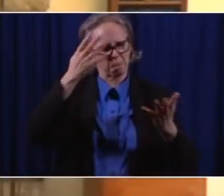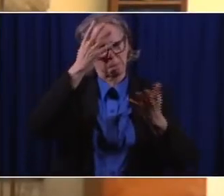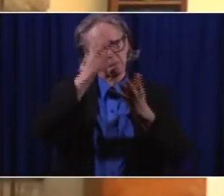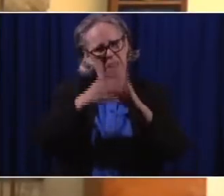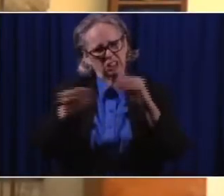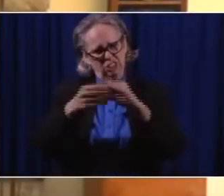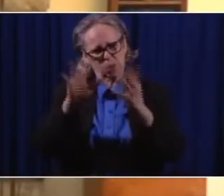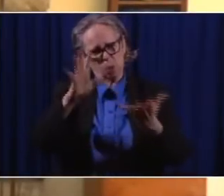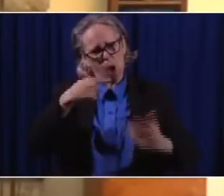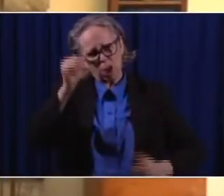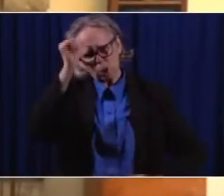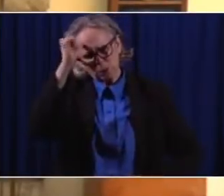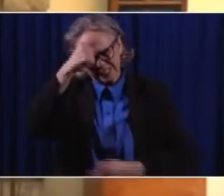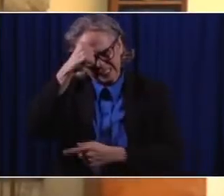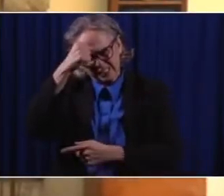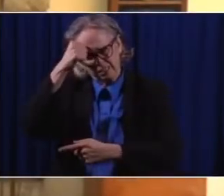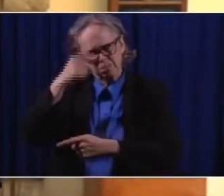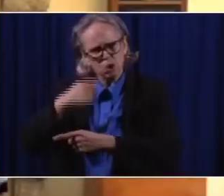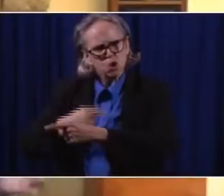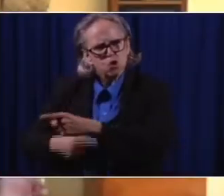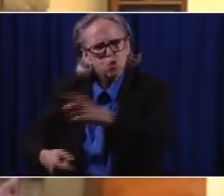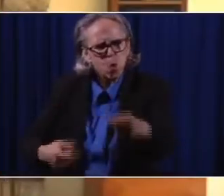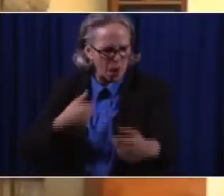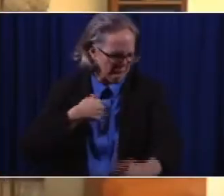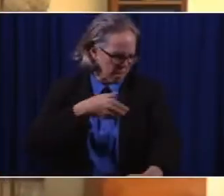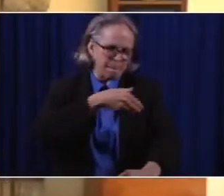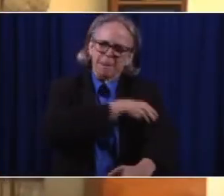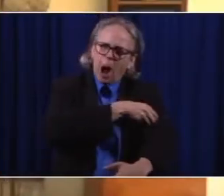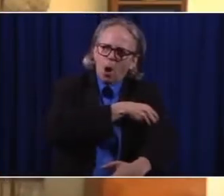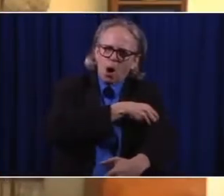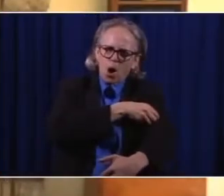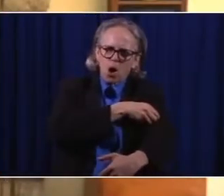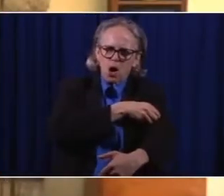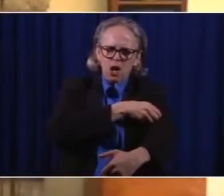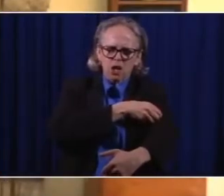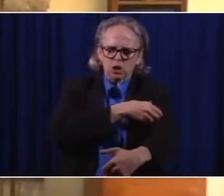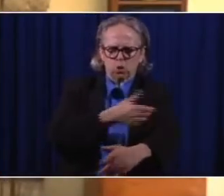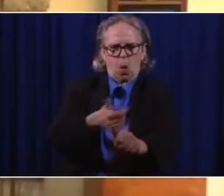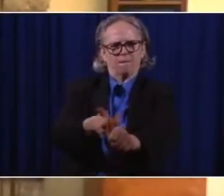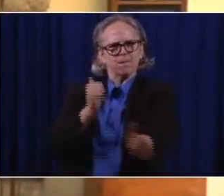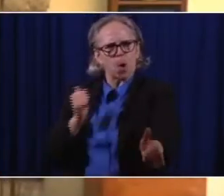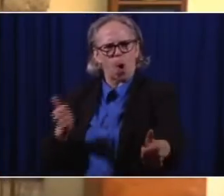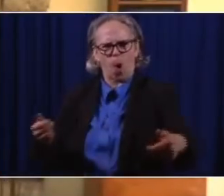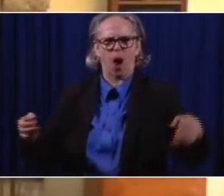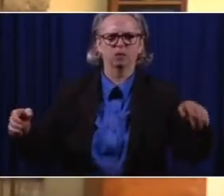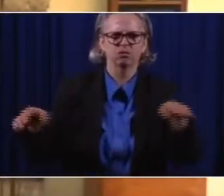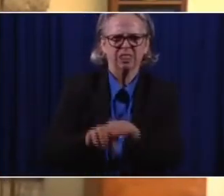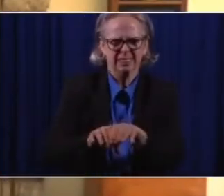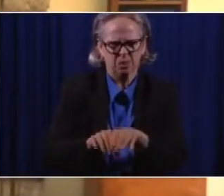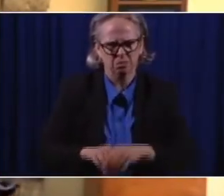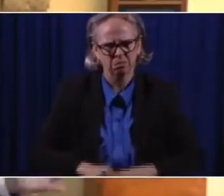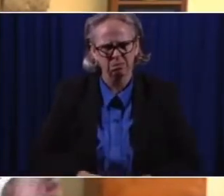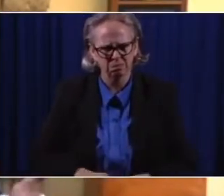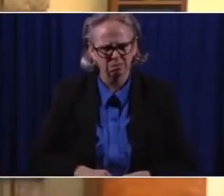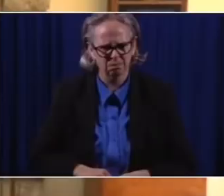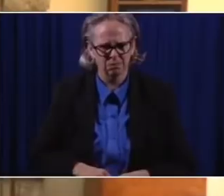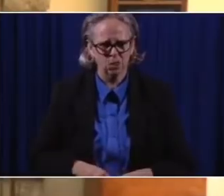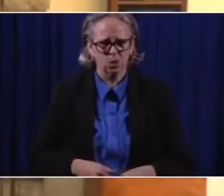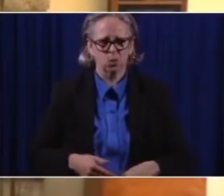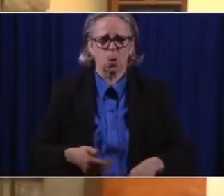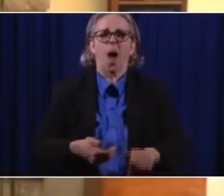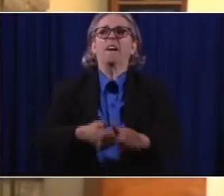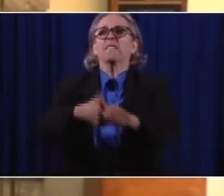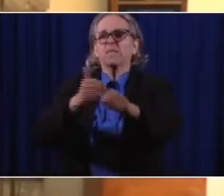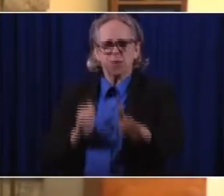to avoid these bad consequences, either of a shutdown or of this virus just running wild through the